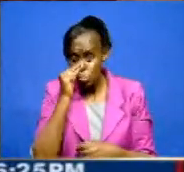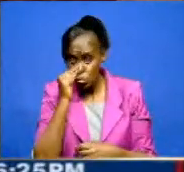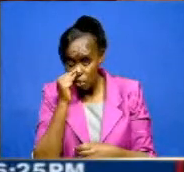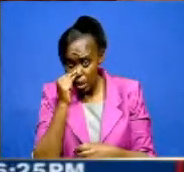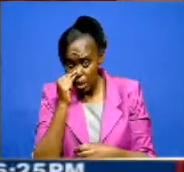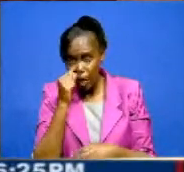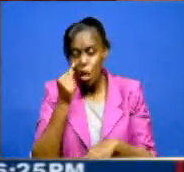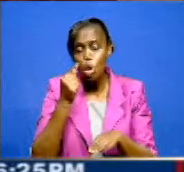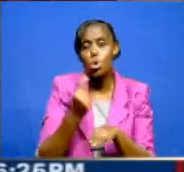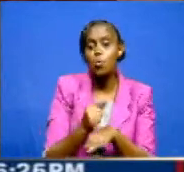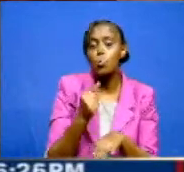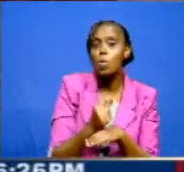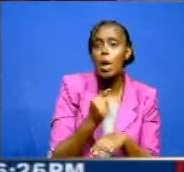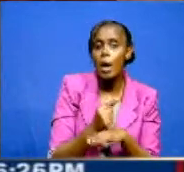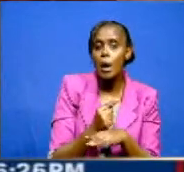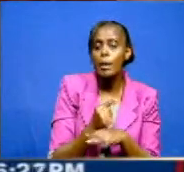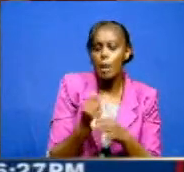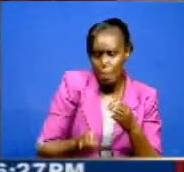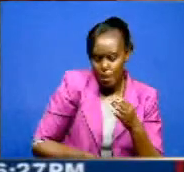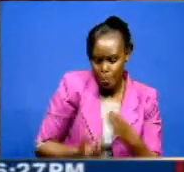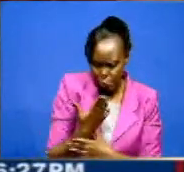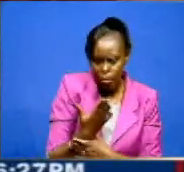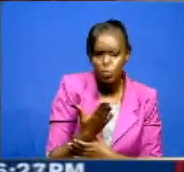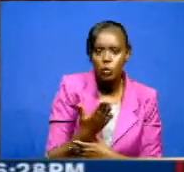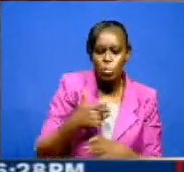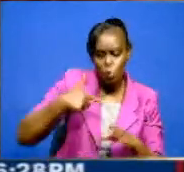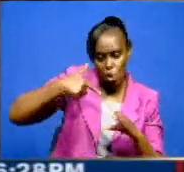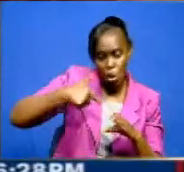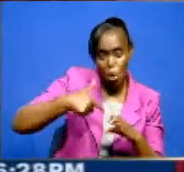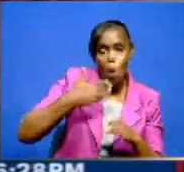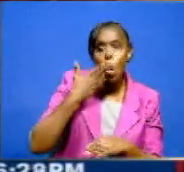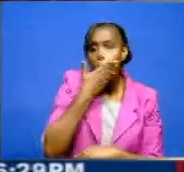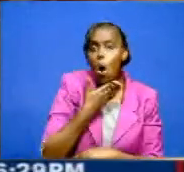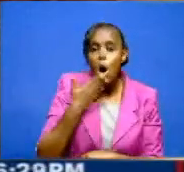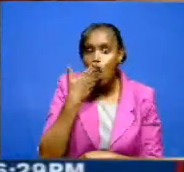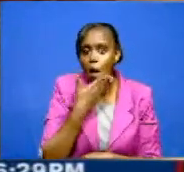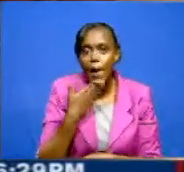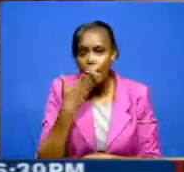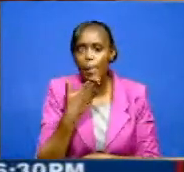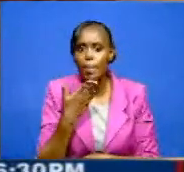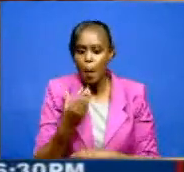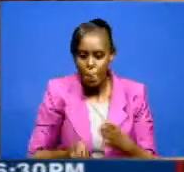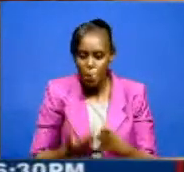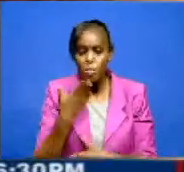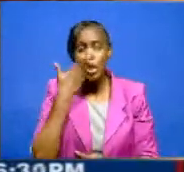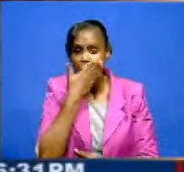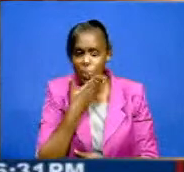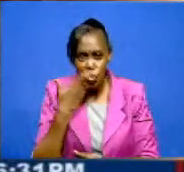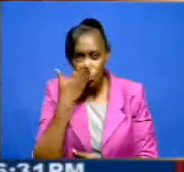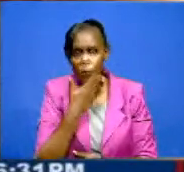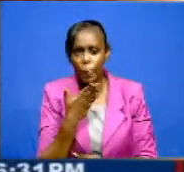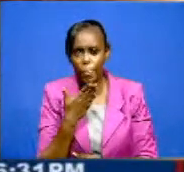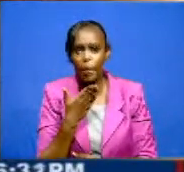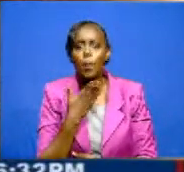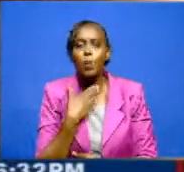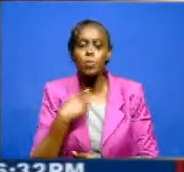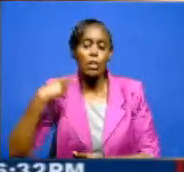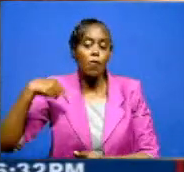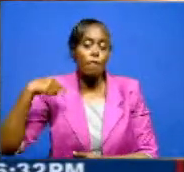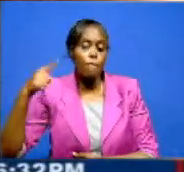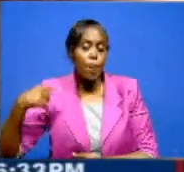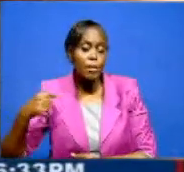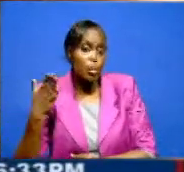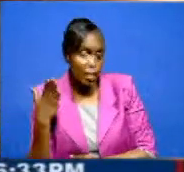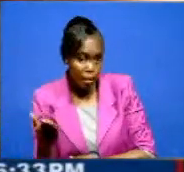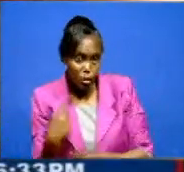to Uganda, to actually produce oil. And the byproduct of that production of oil is soap. So we want to see factories there, and we